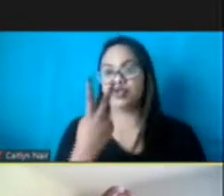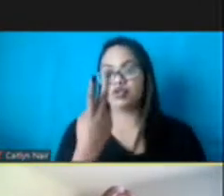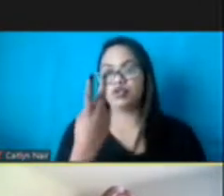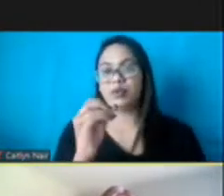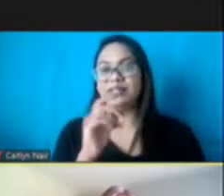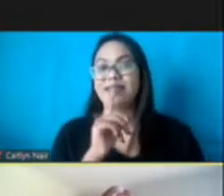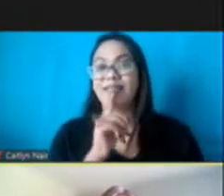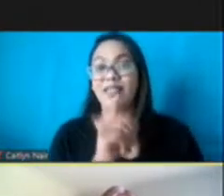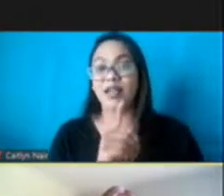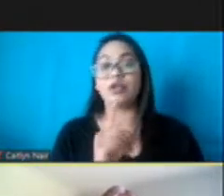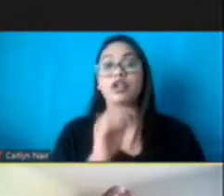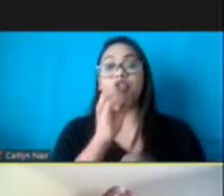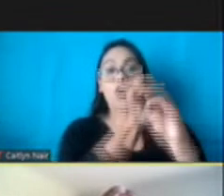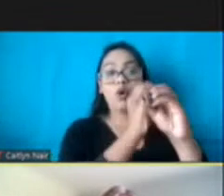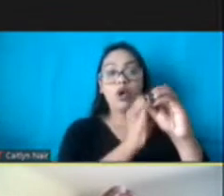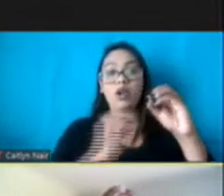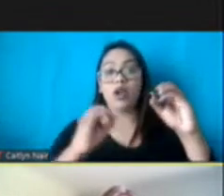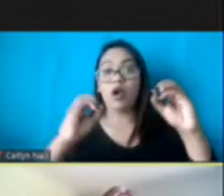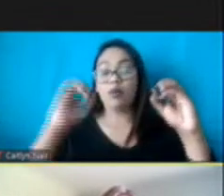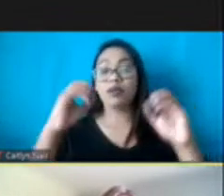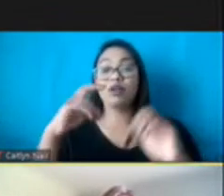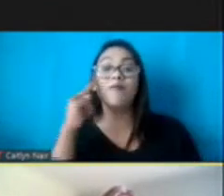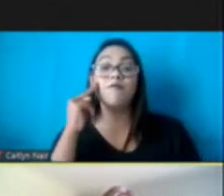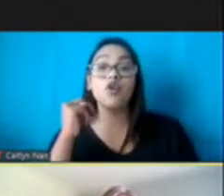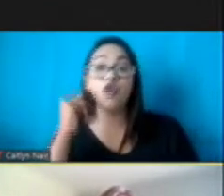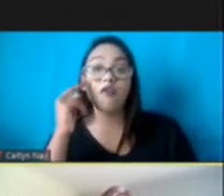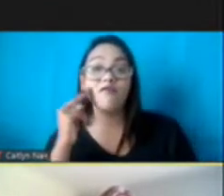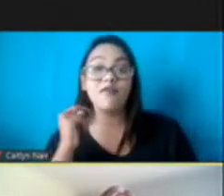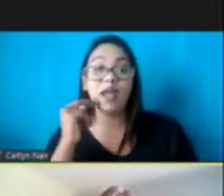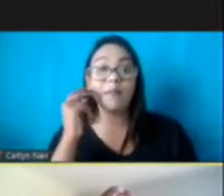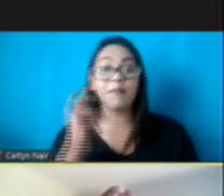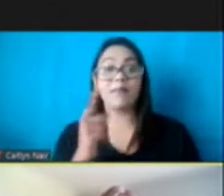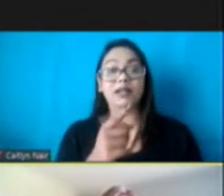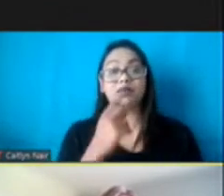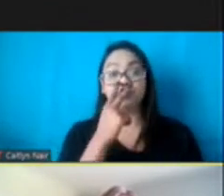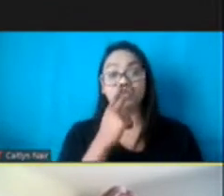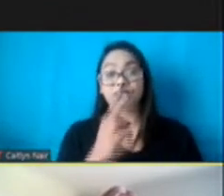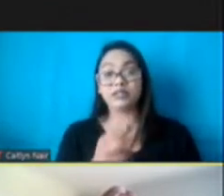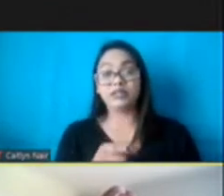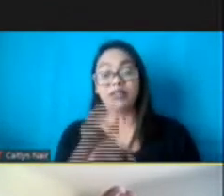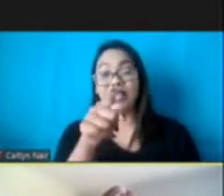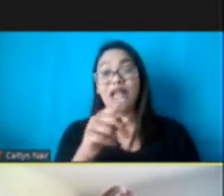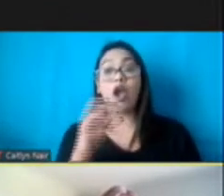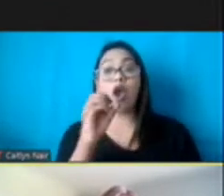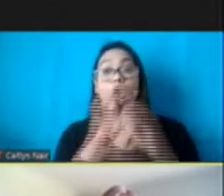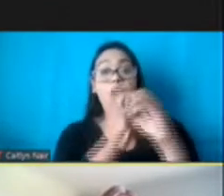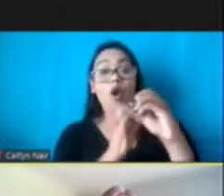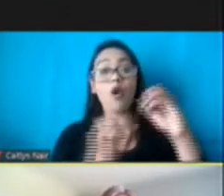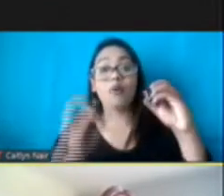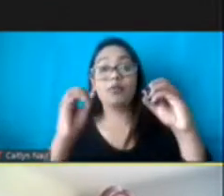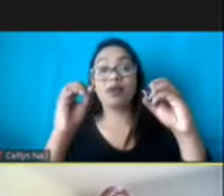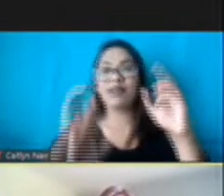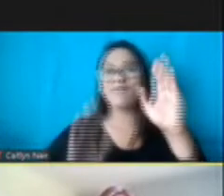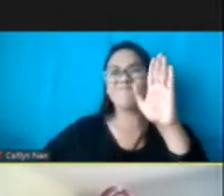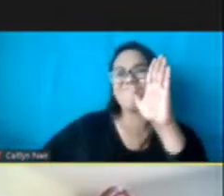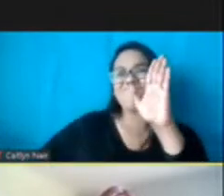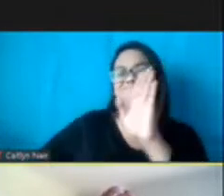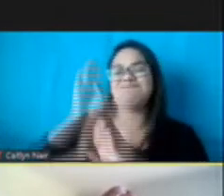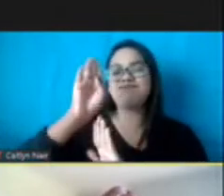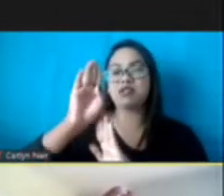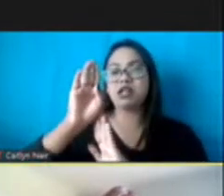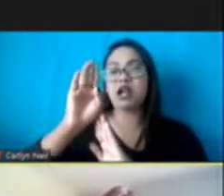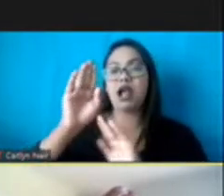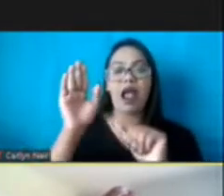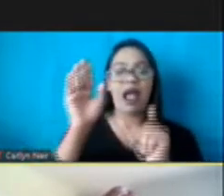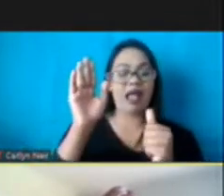for the sequences that we do have for November, the Omicron variant is dominating all of the sequences. We're still